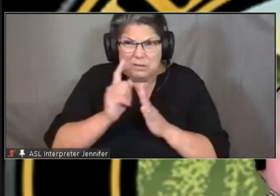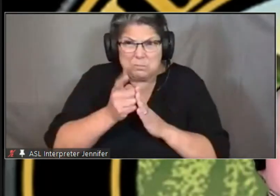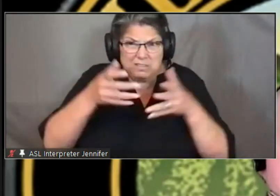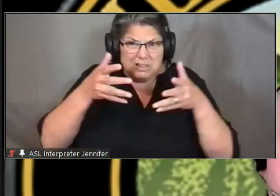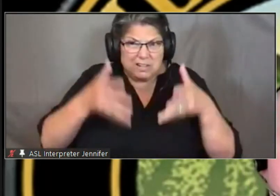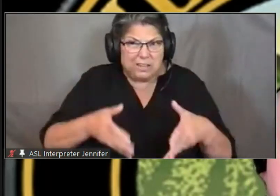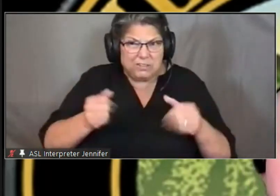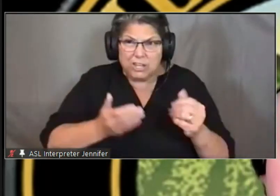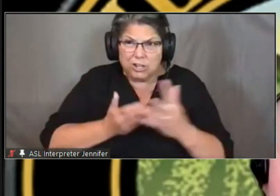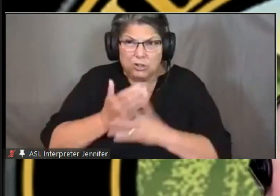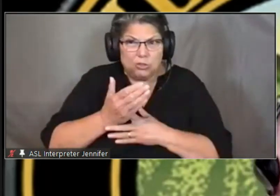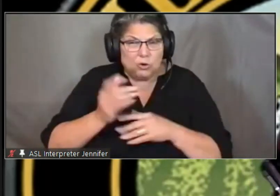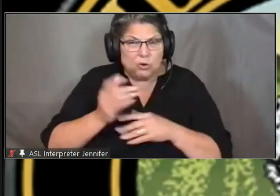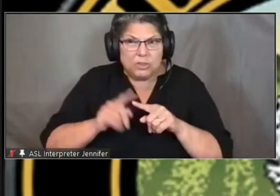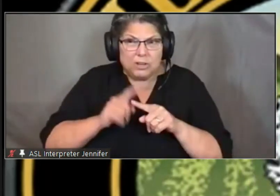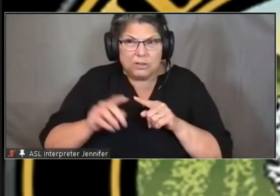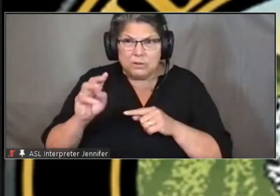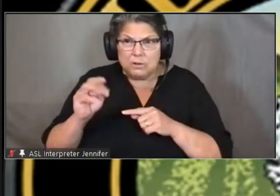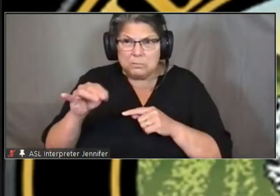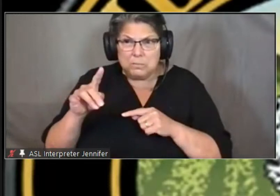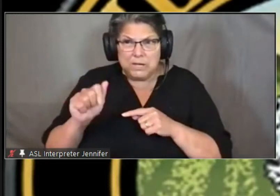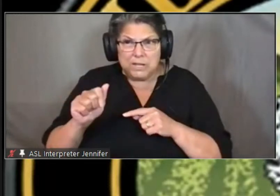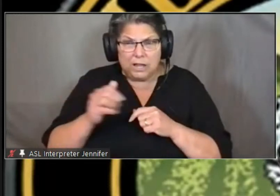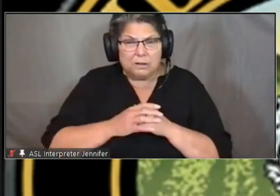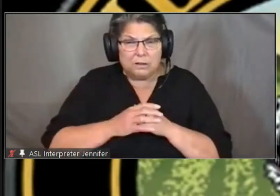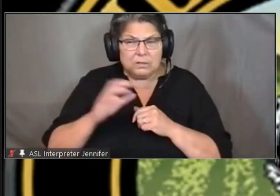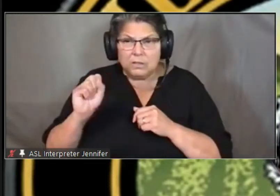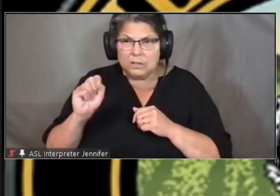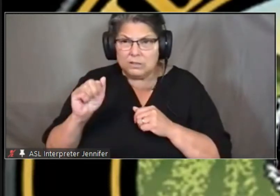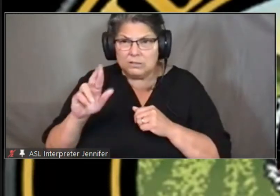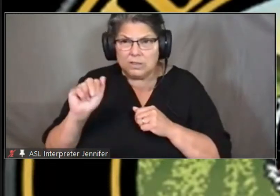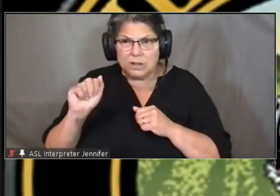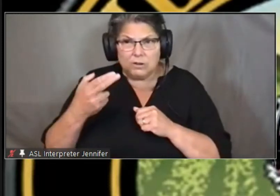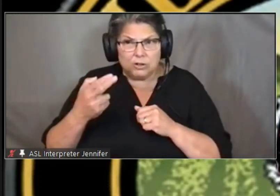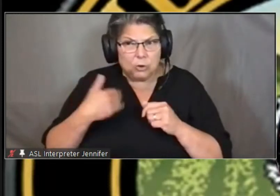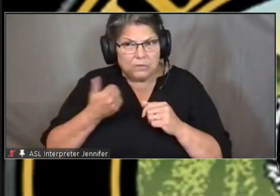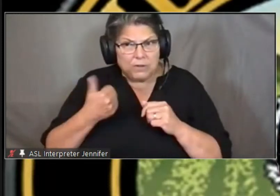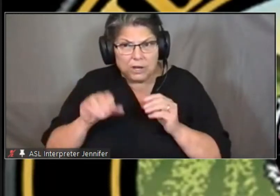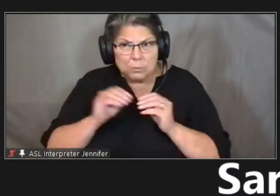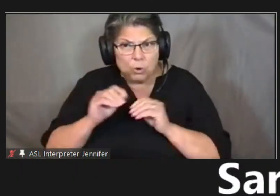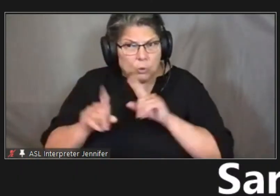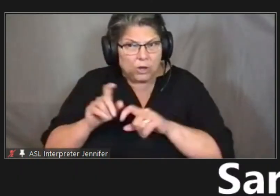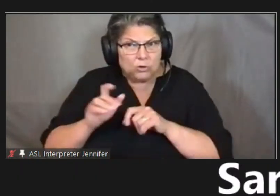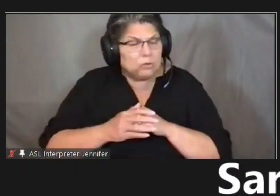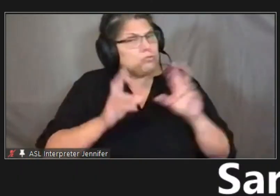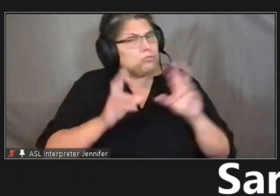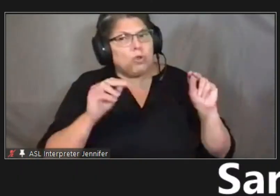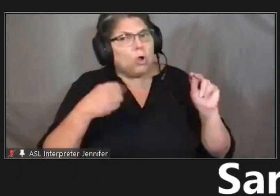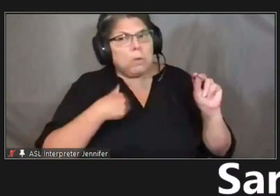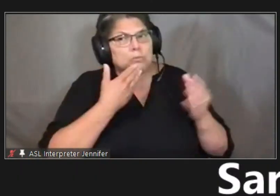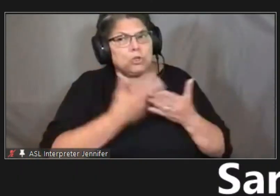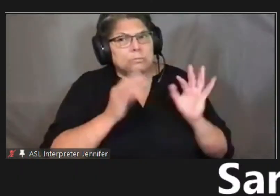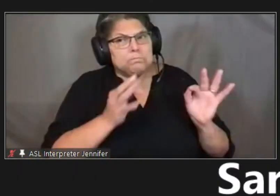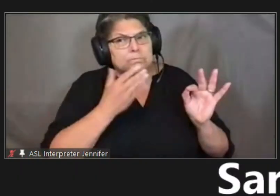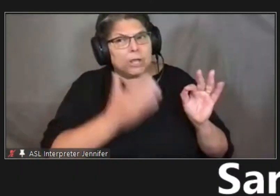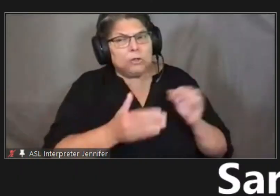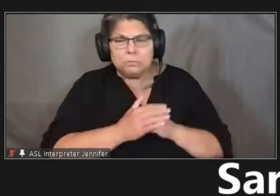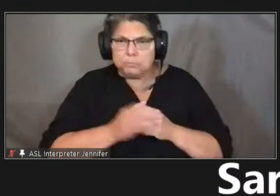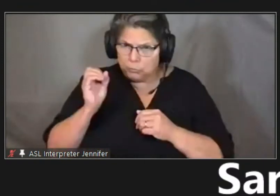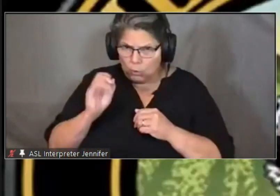through the list one more time. Sarah, do you have any questions? Nope, I'm done. Thank you.